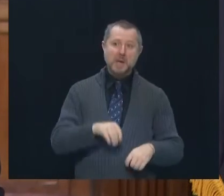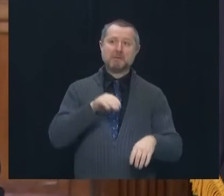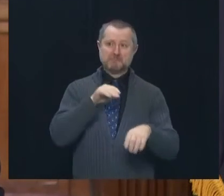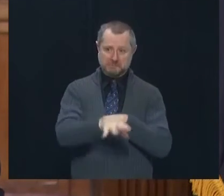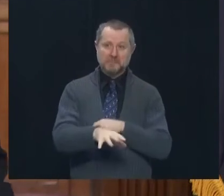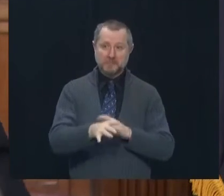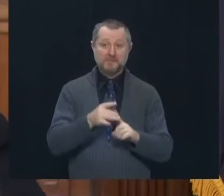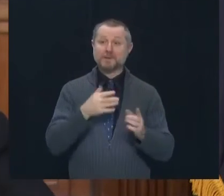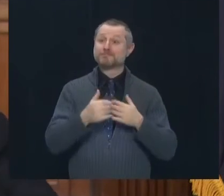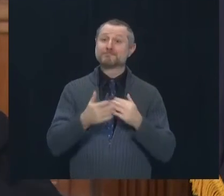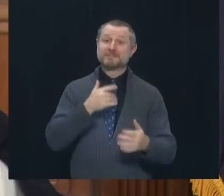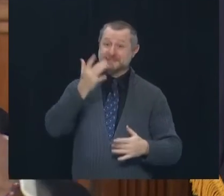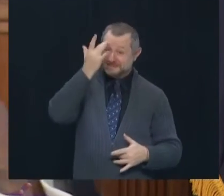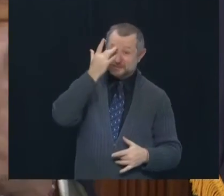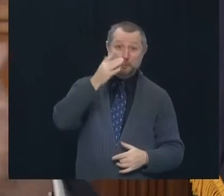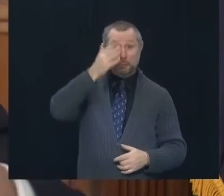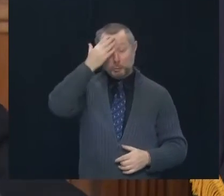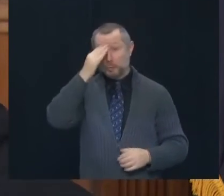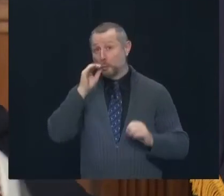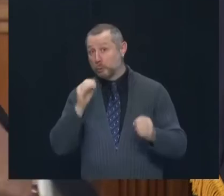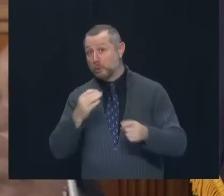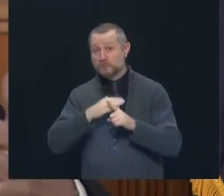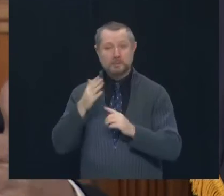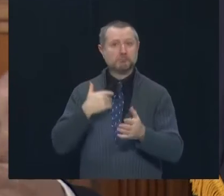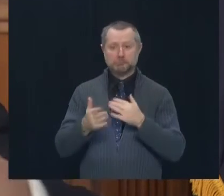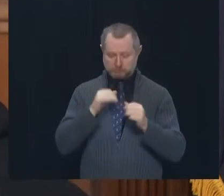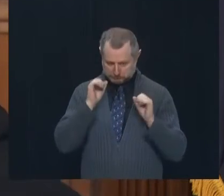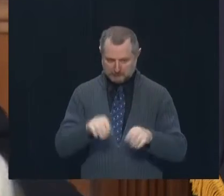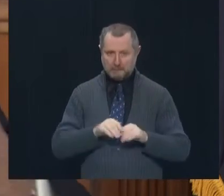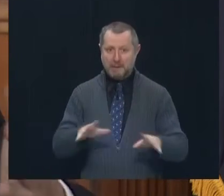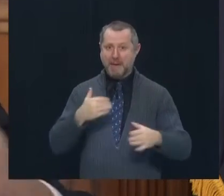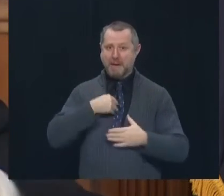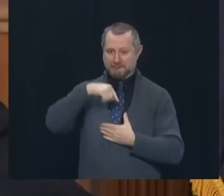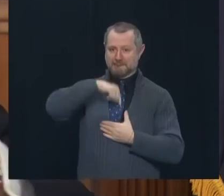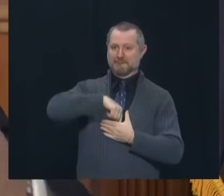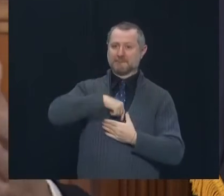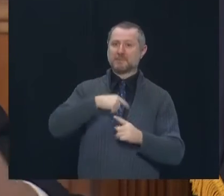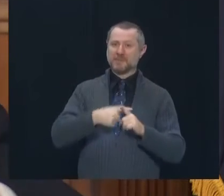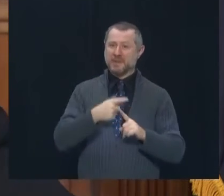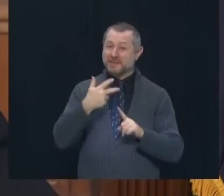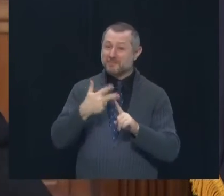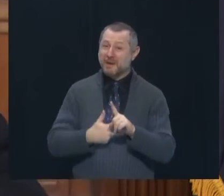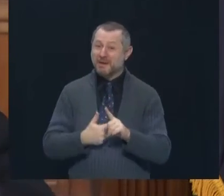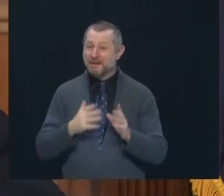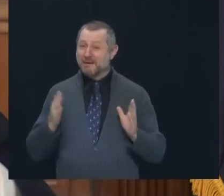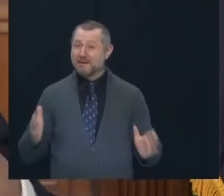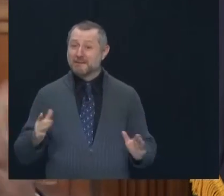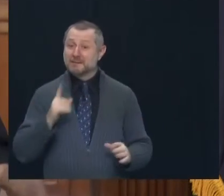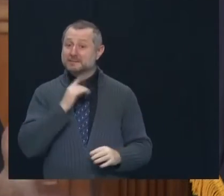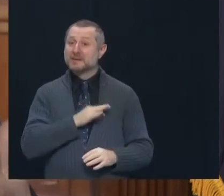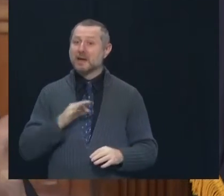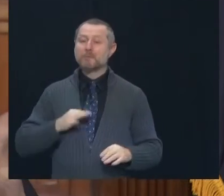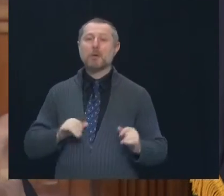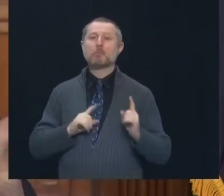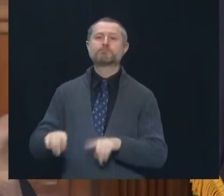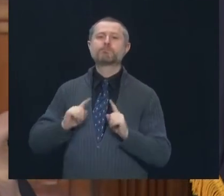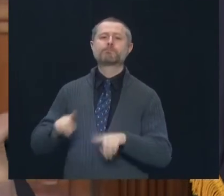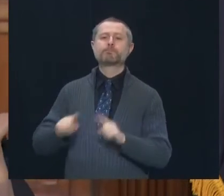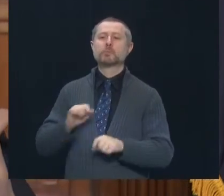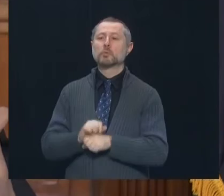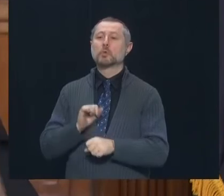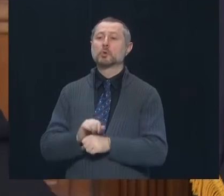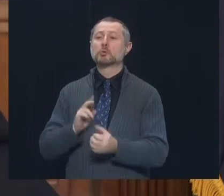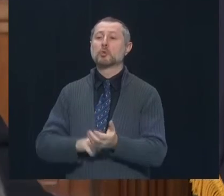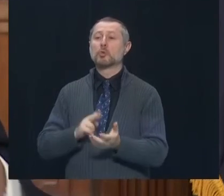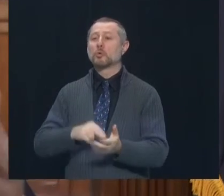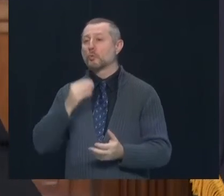asymptomatic. Yeah, so now you had all these staff walking into the nursing home. They're not sneezing, they're not coughing. You had family members going to visit